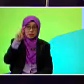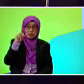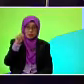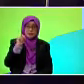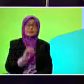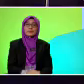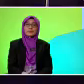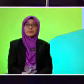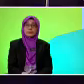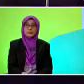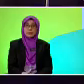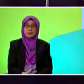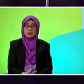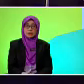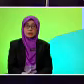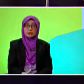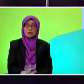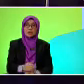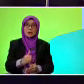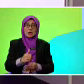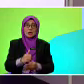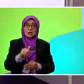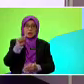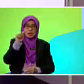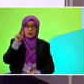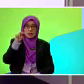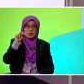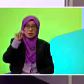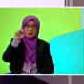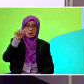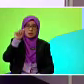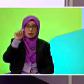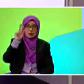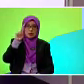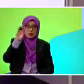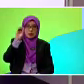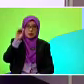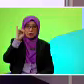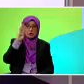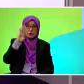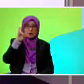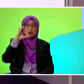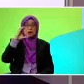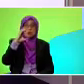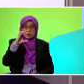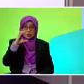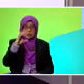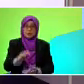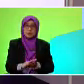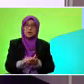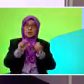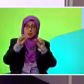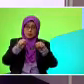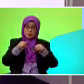So without the help of this anaerobic bacteria, I think we have a huge problem with our sewage treatment